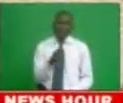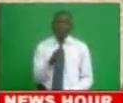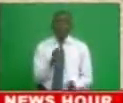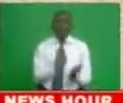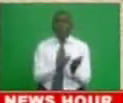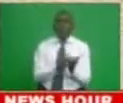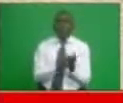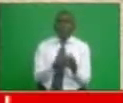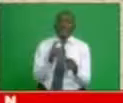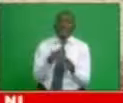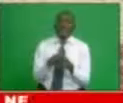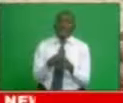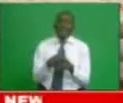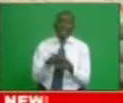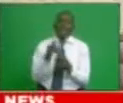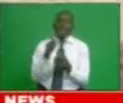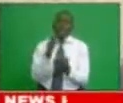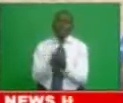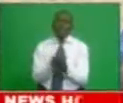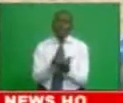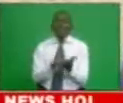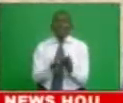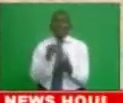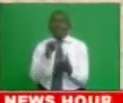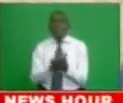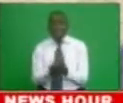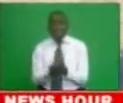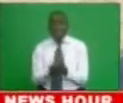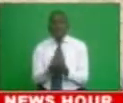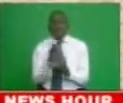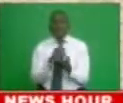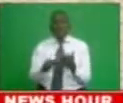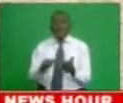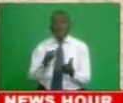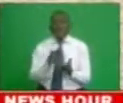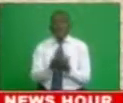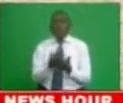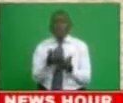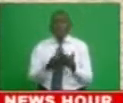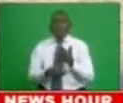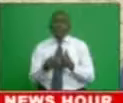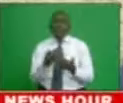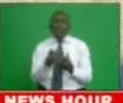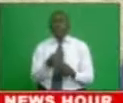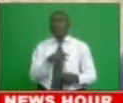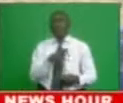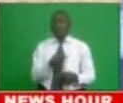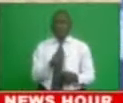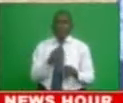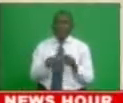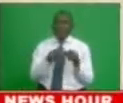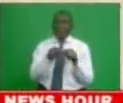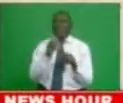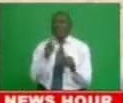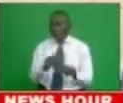school and their marital homes. And when they fall pregnant, they are not able to continue with their